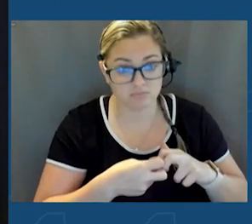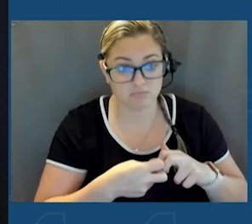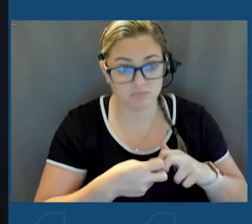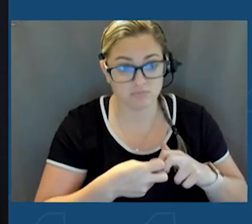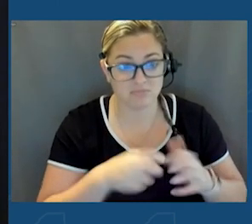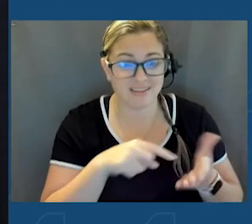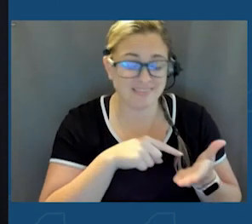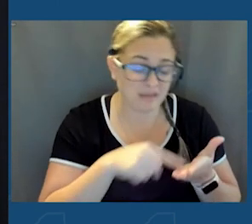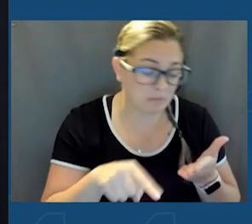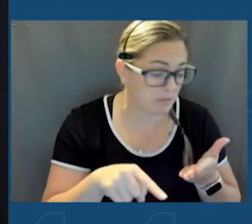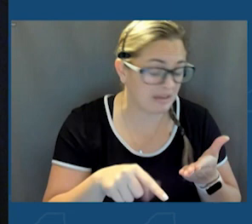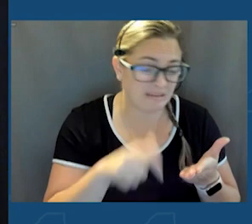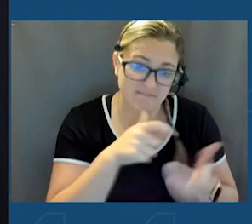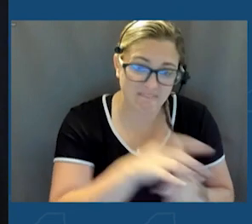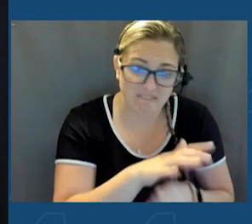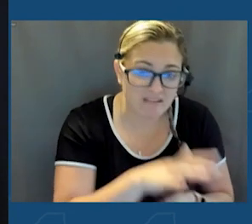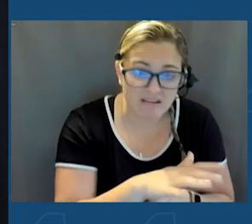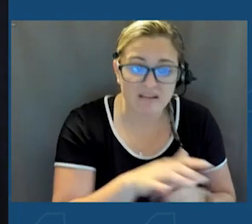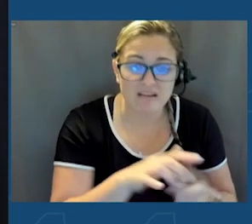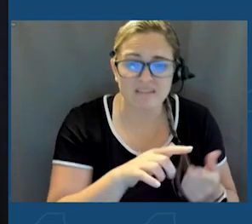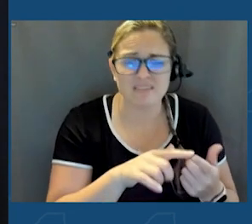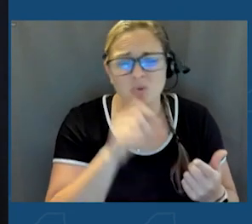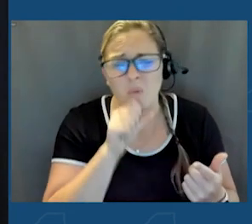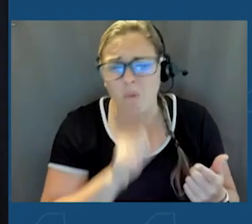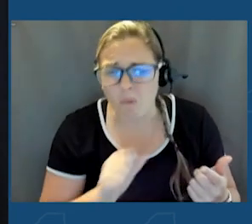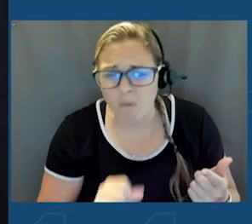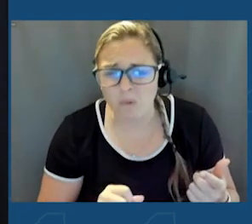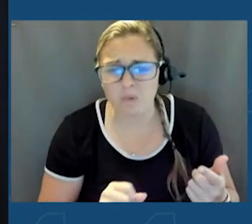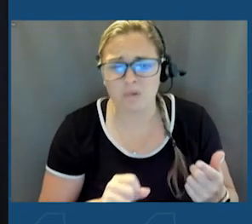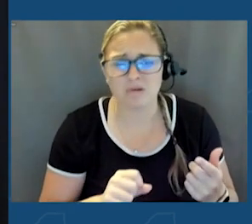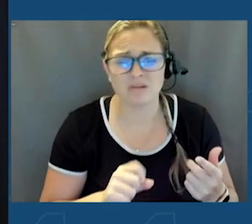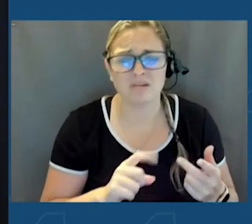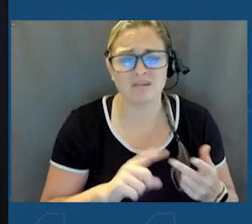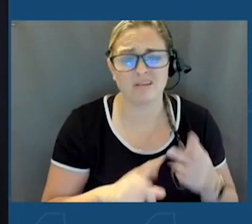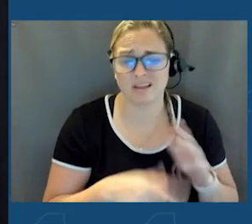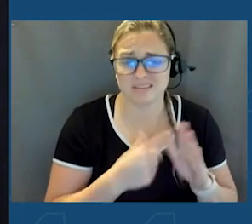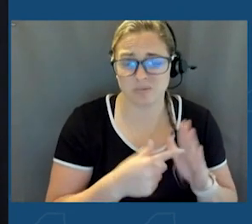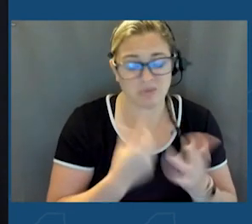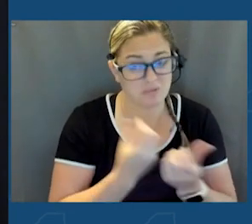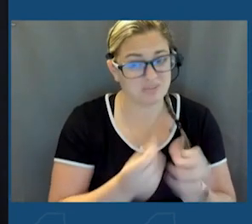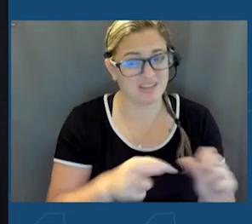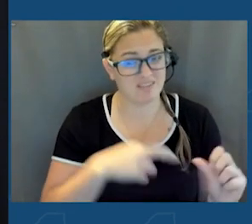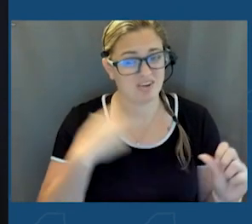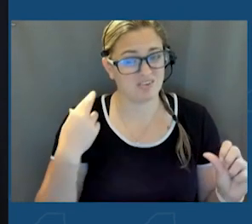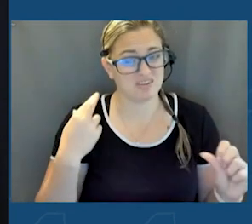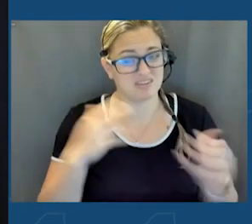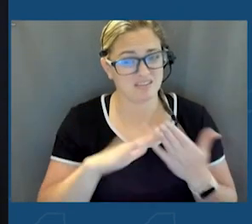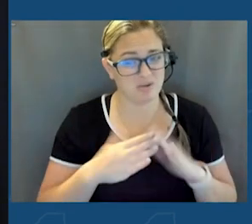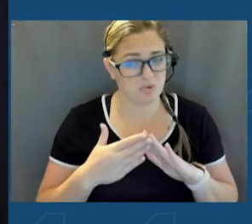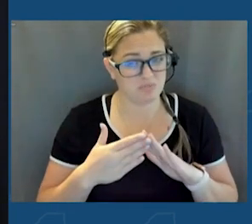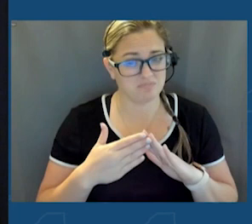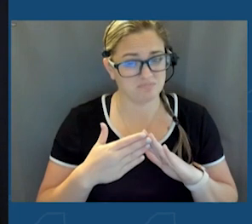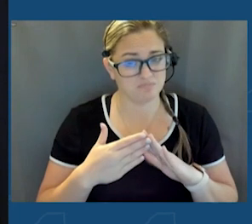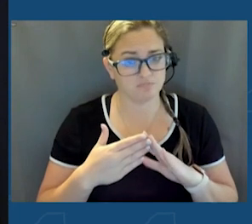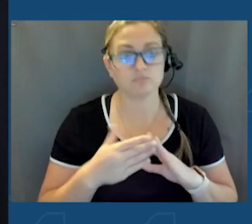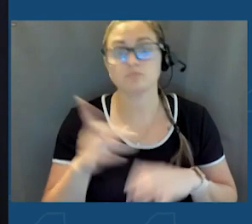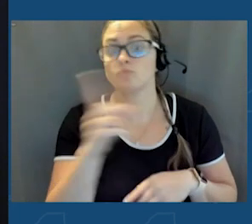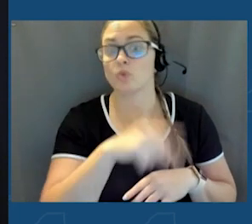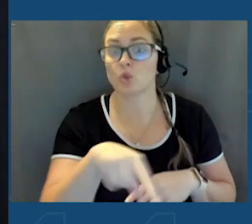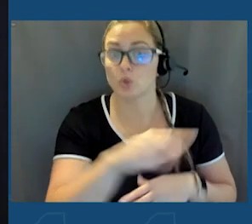low wages. They're run down. And sometimes they present a safety risk in their neighborhoods. These